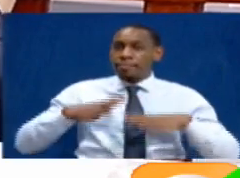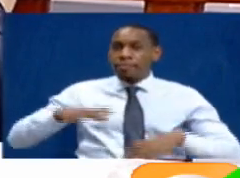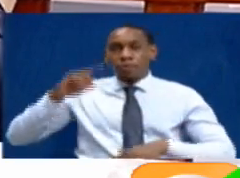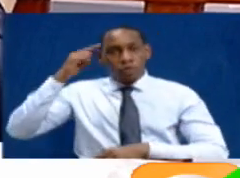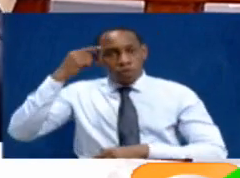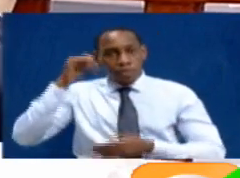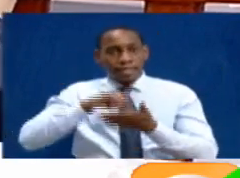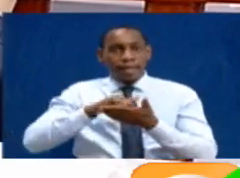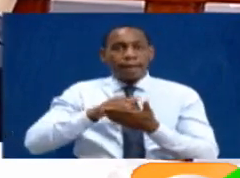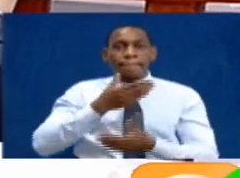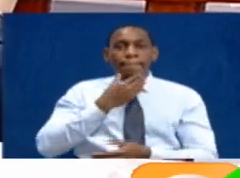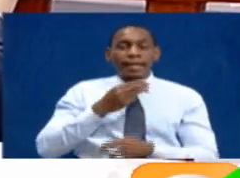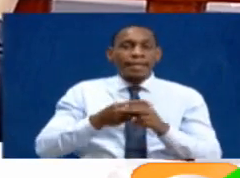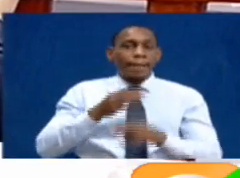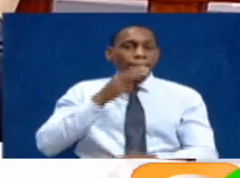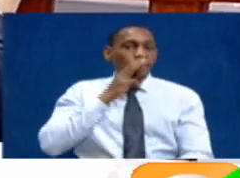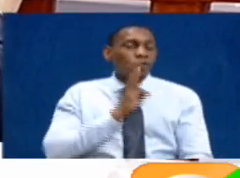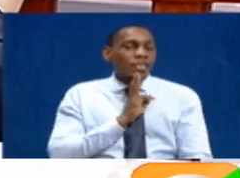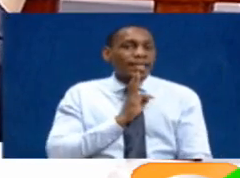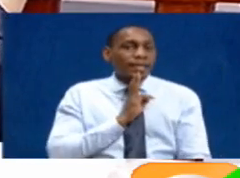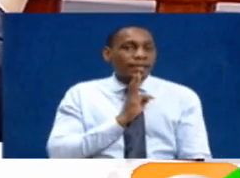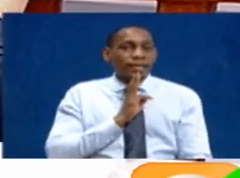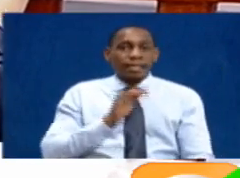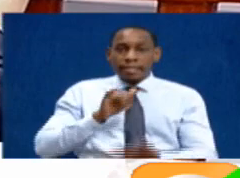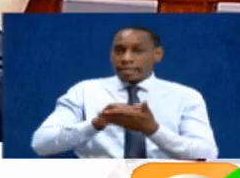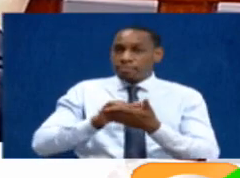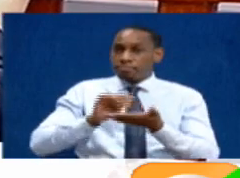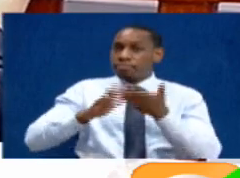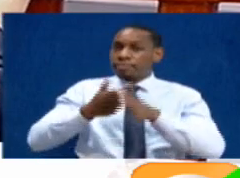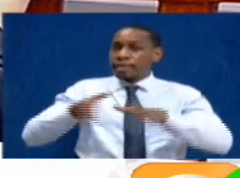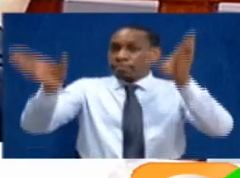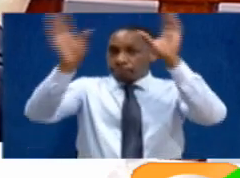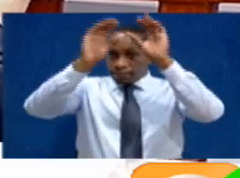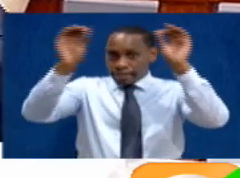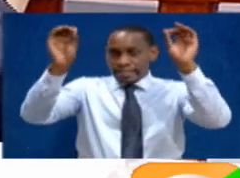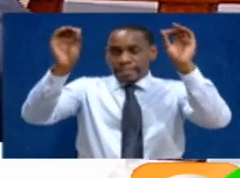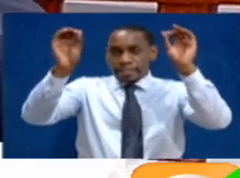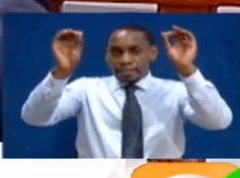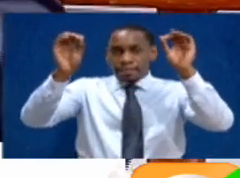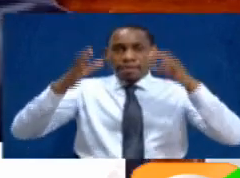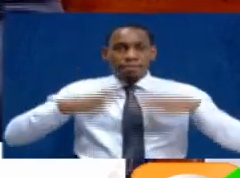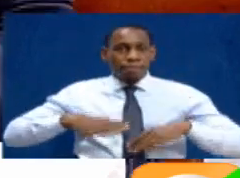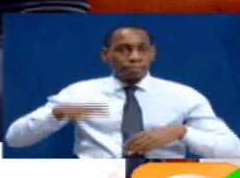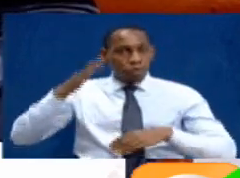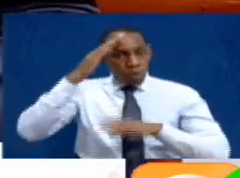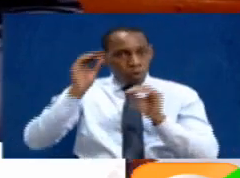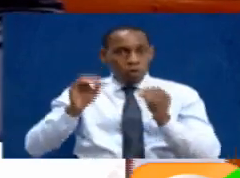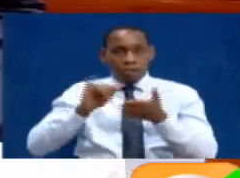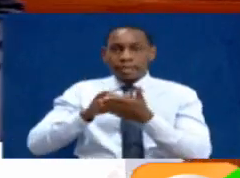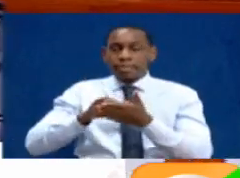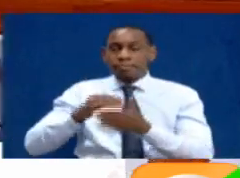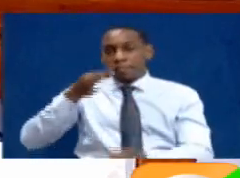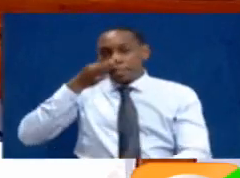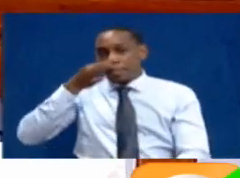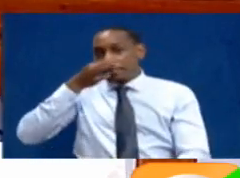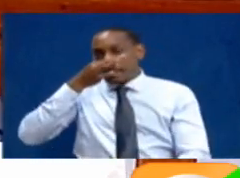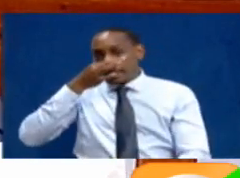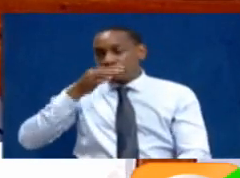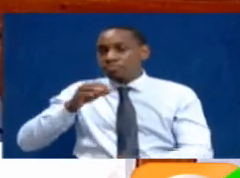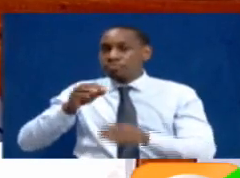thought Musalia Mudavadi, who was around him, could be a president. People didn't know Kibaki was going to become a president.